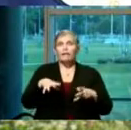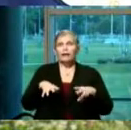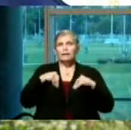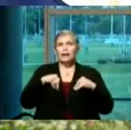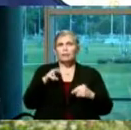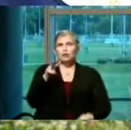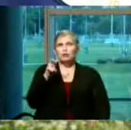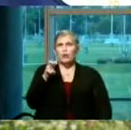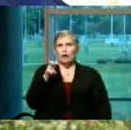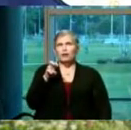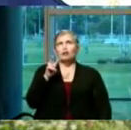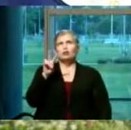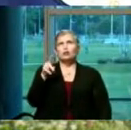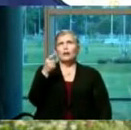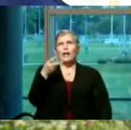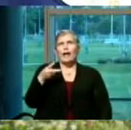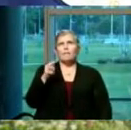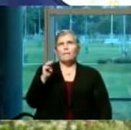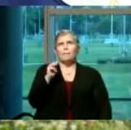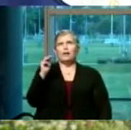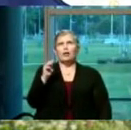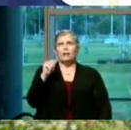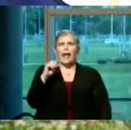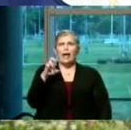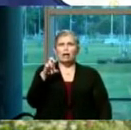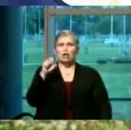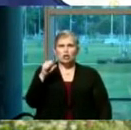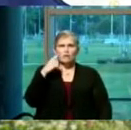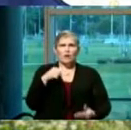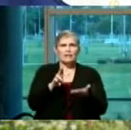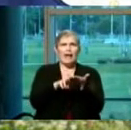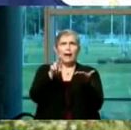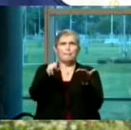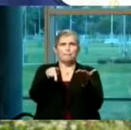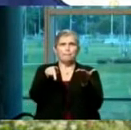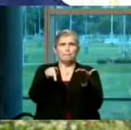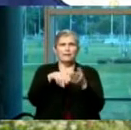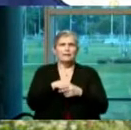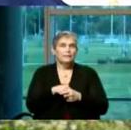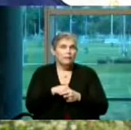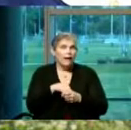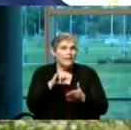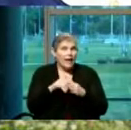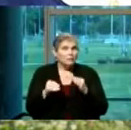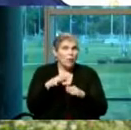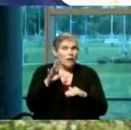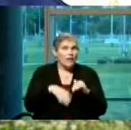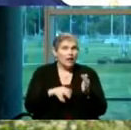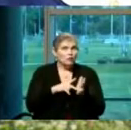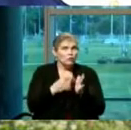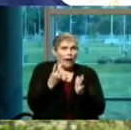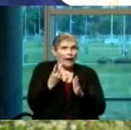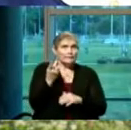2.5 million acres in Grassland Conservation Reserve Program signup. And that was more than double last year's signup. It allowed